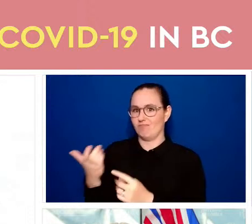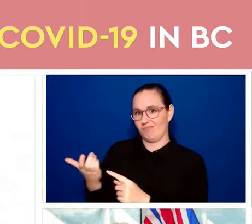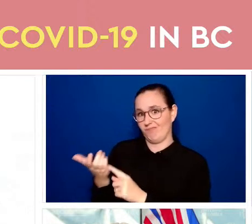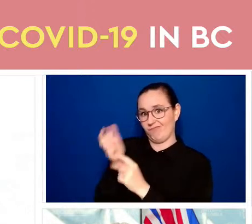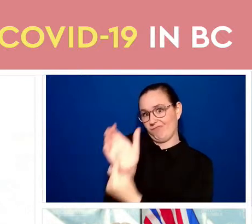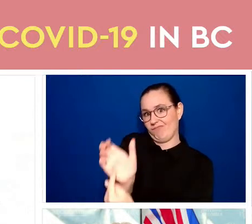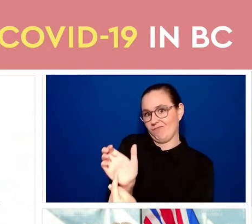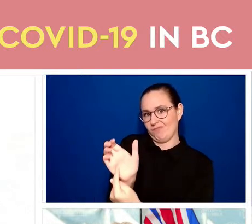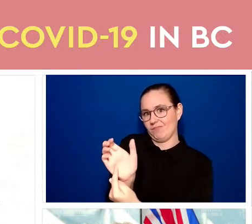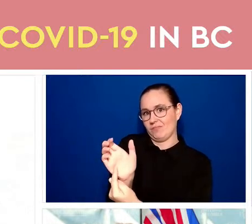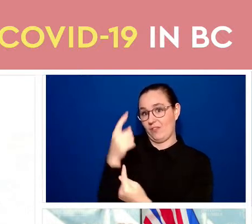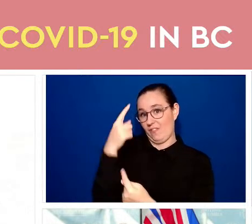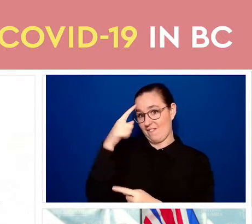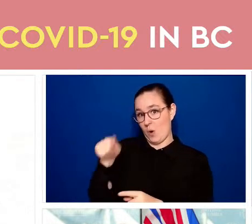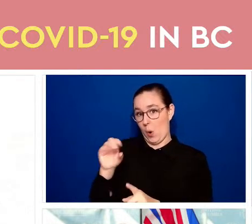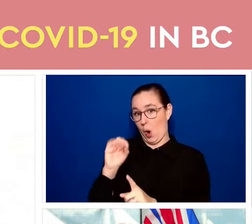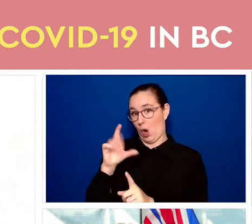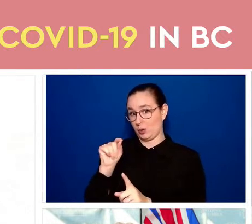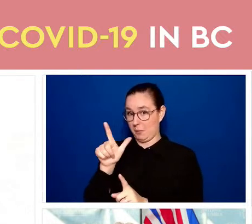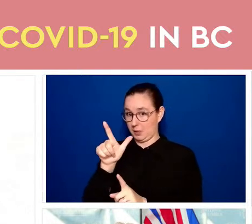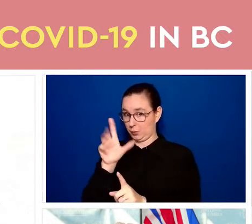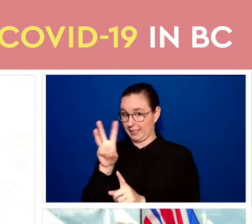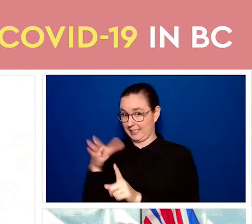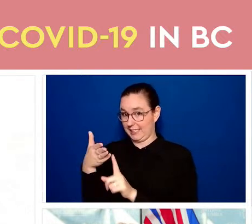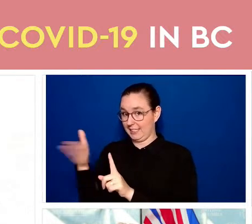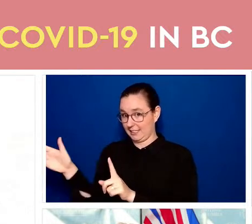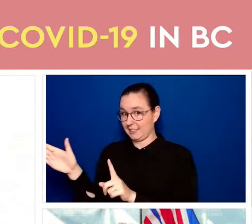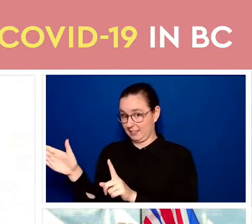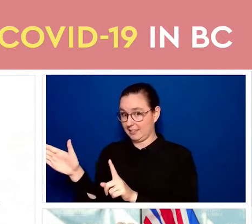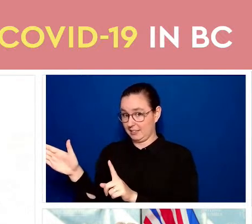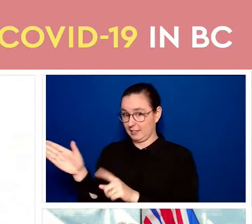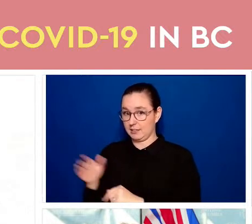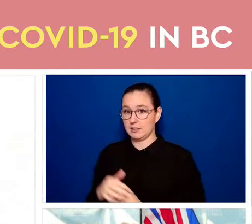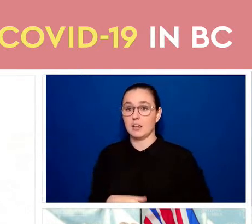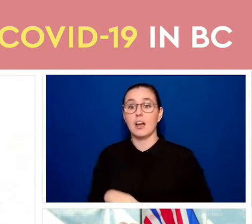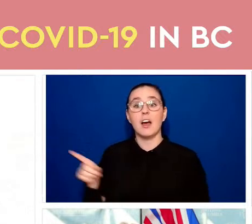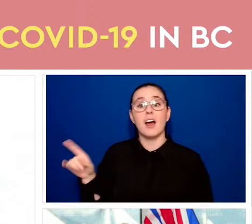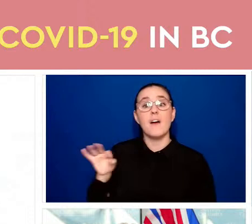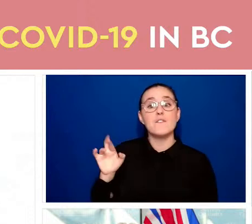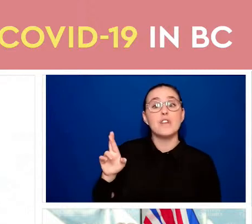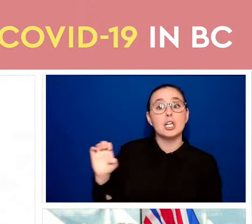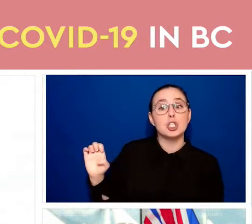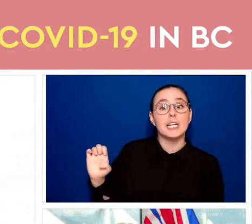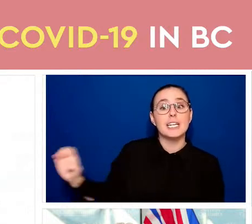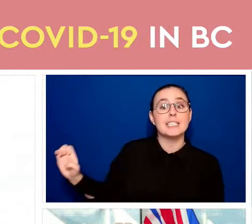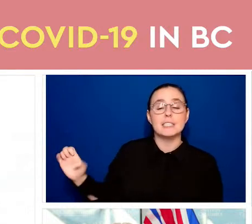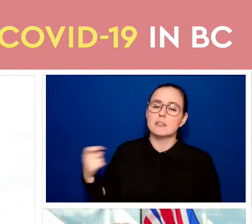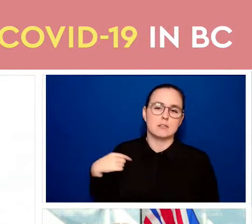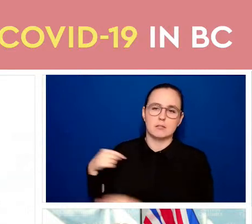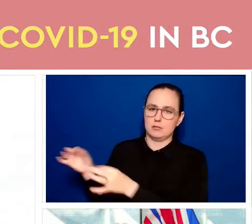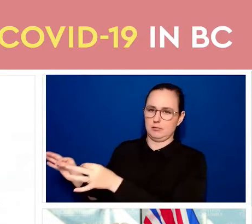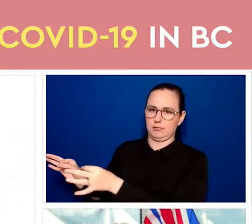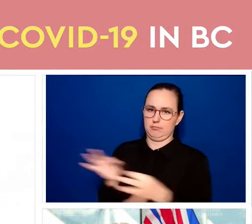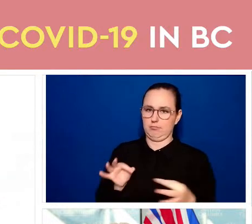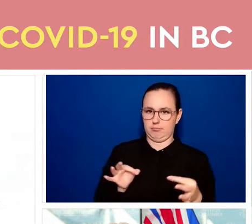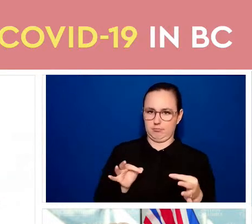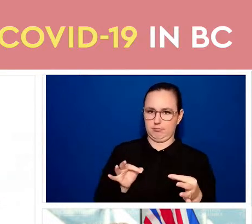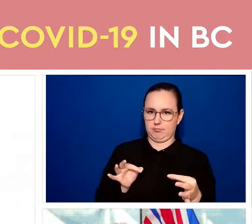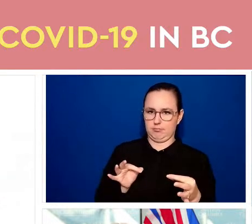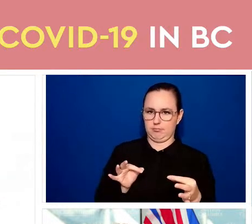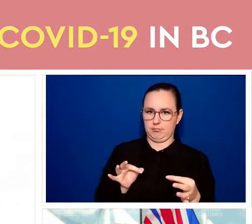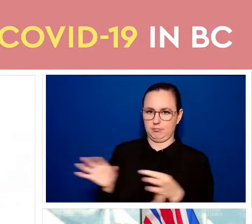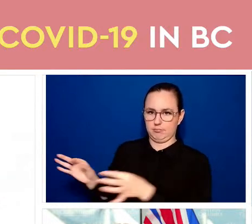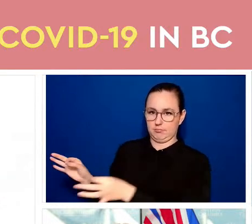October 26th. We're moving that up in the Fraser East region to address what we're seeing right now, which is